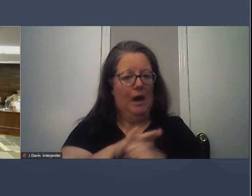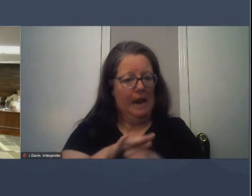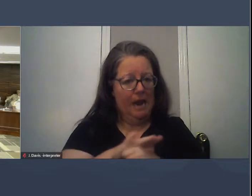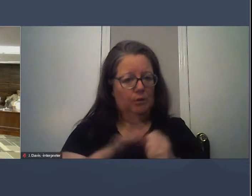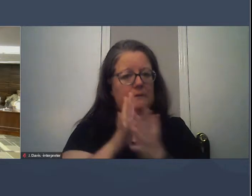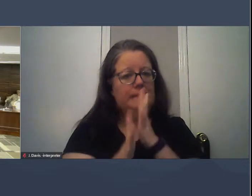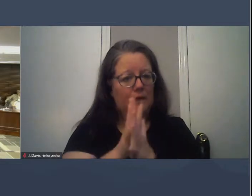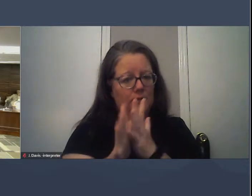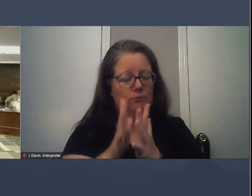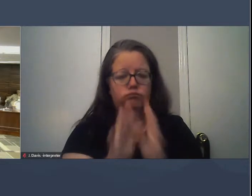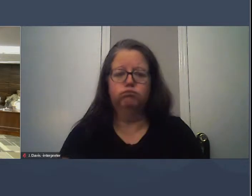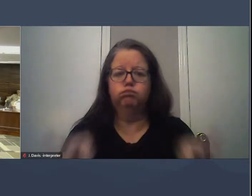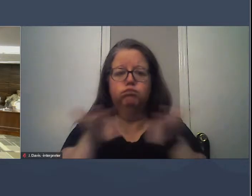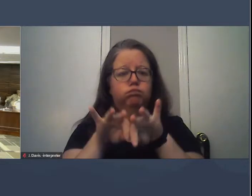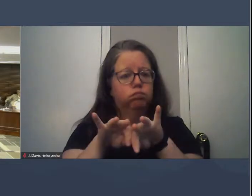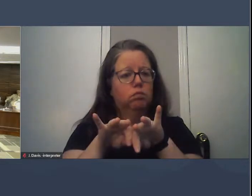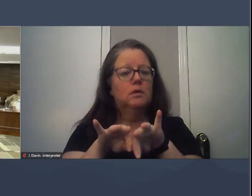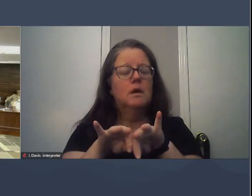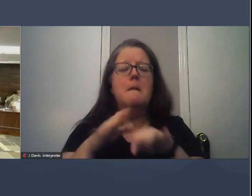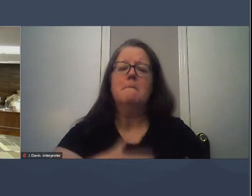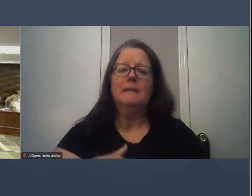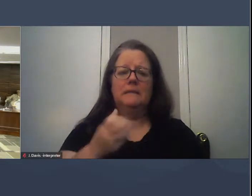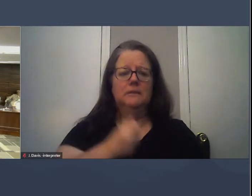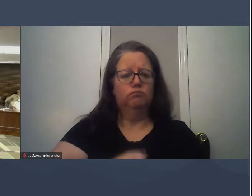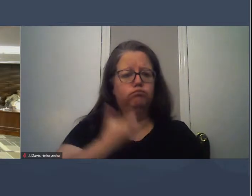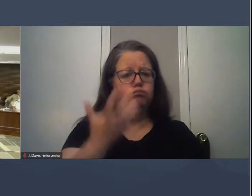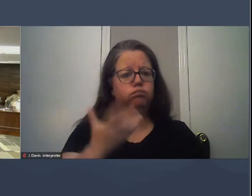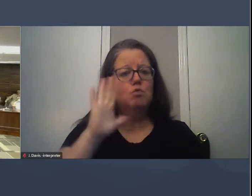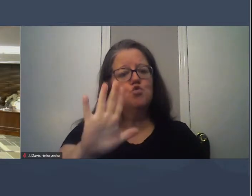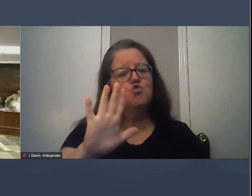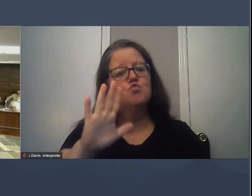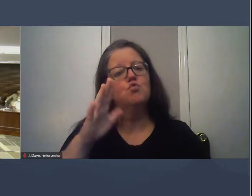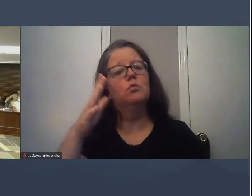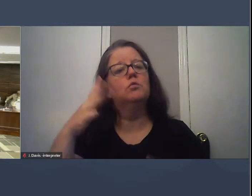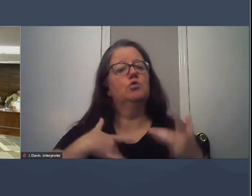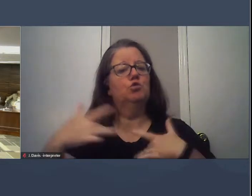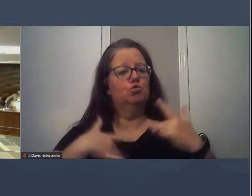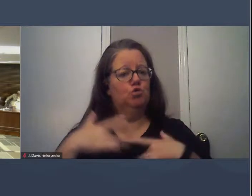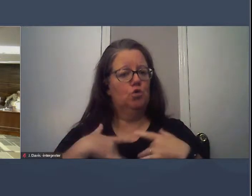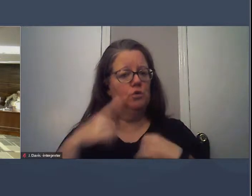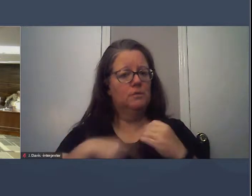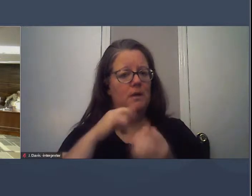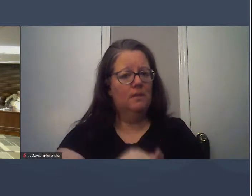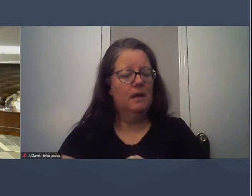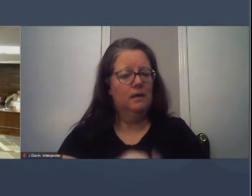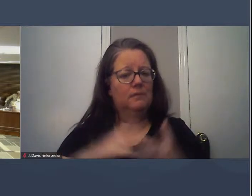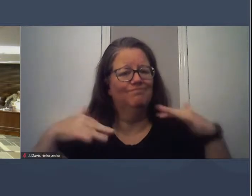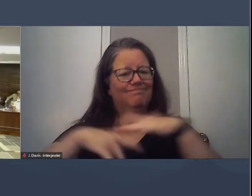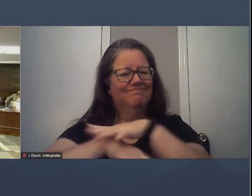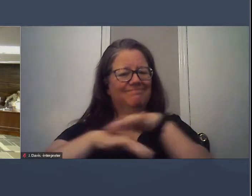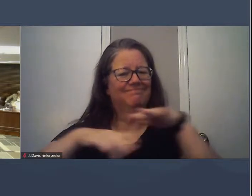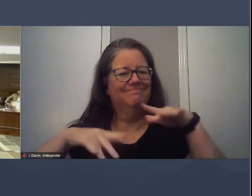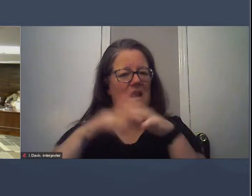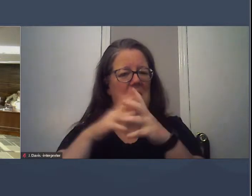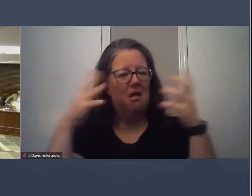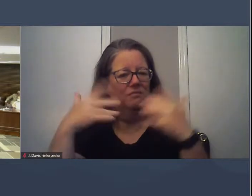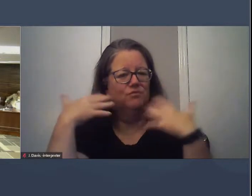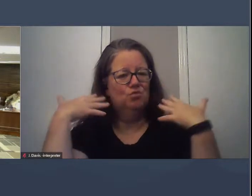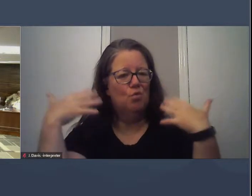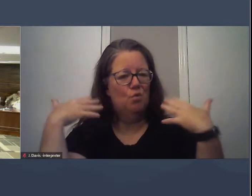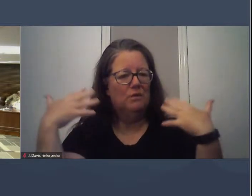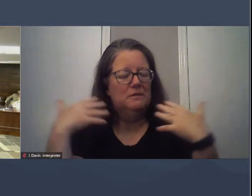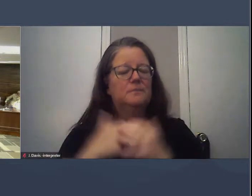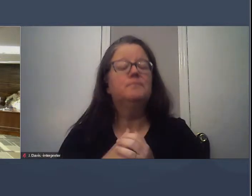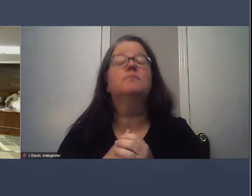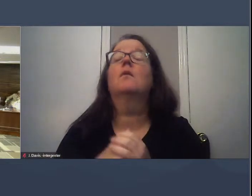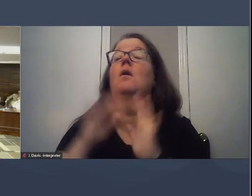up and give us your concerns, and then I'd like for you all to at least stay in touch with Mr. Price, okay? All right, so here's